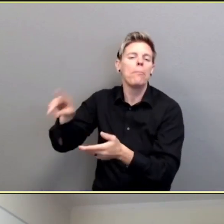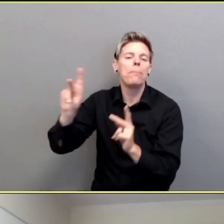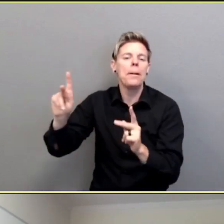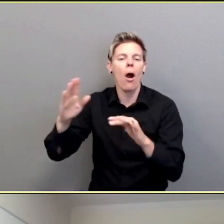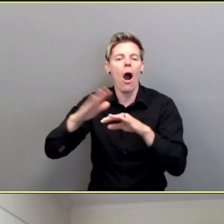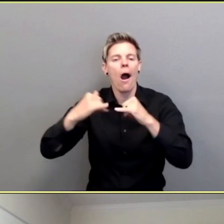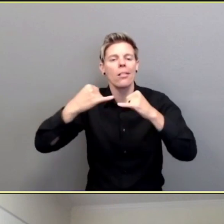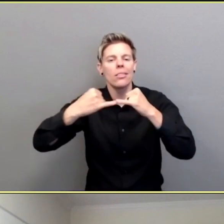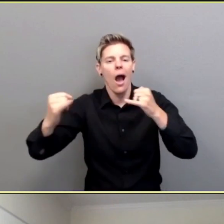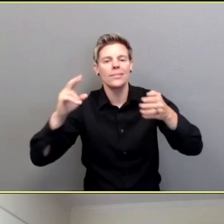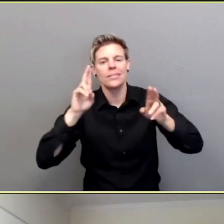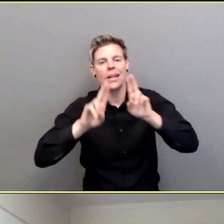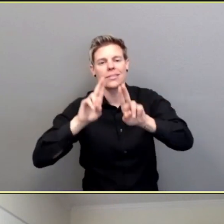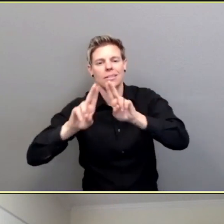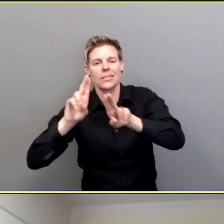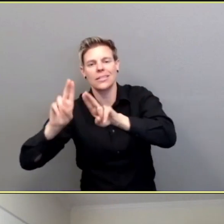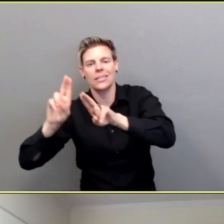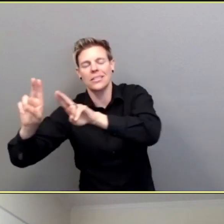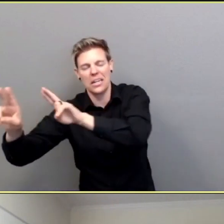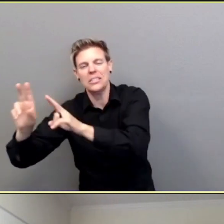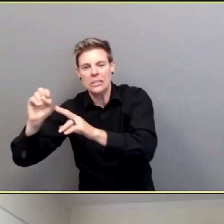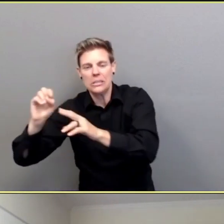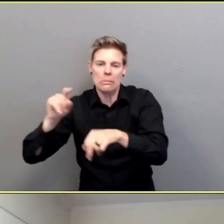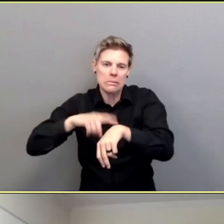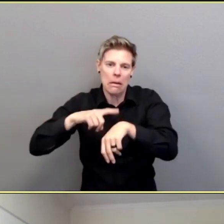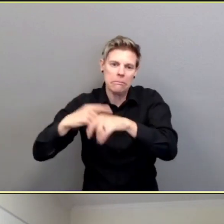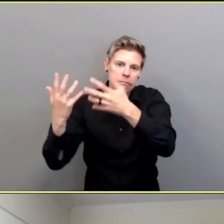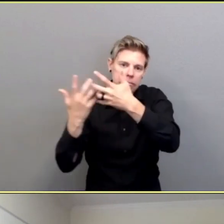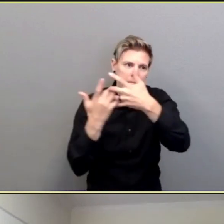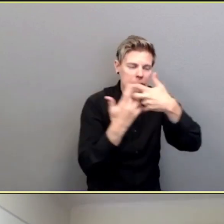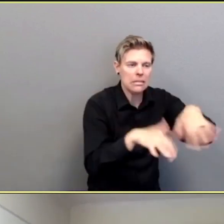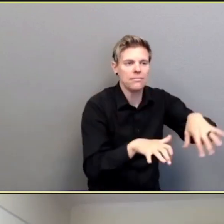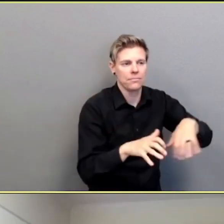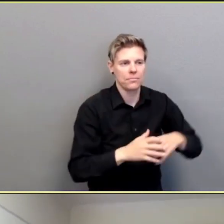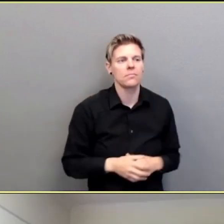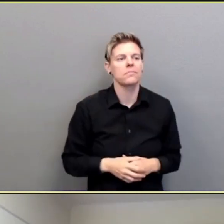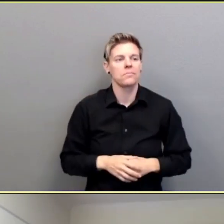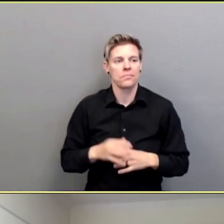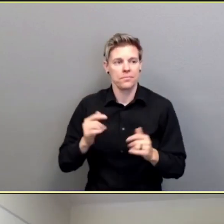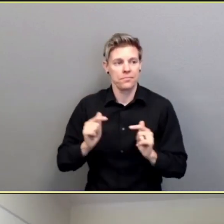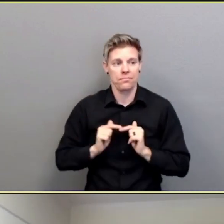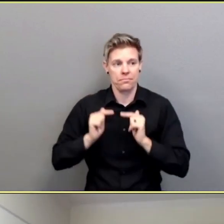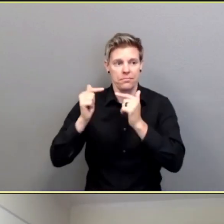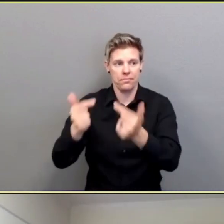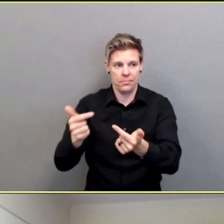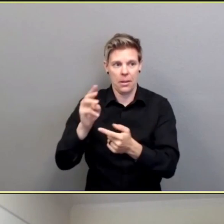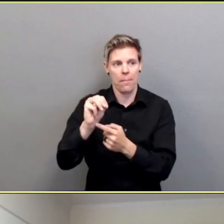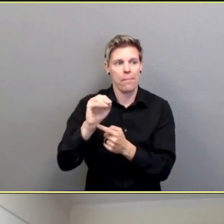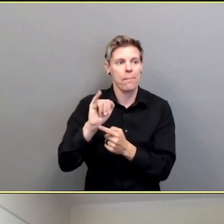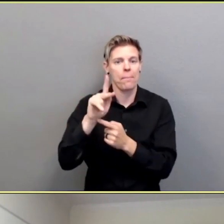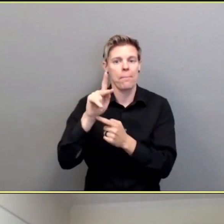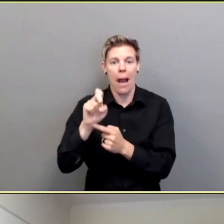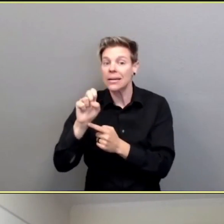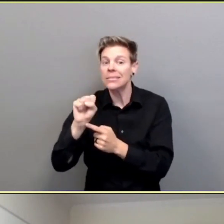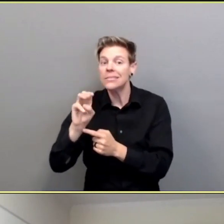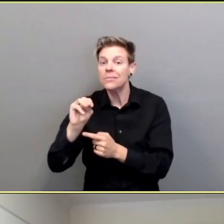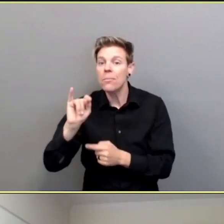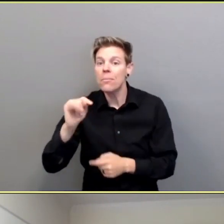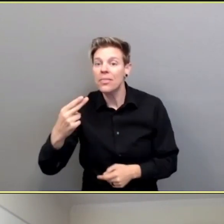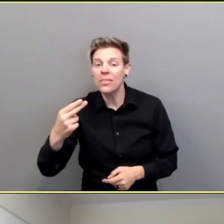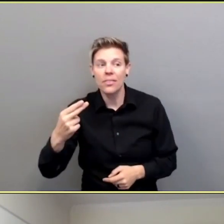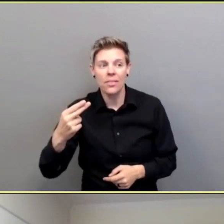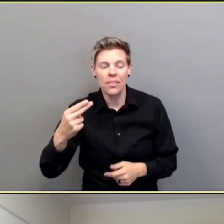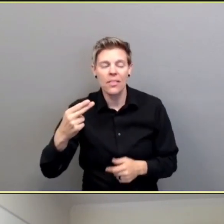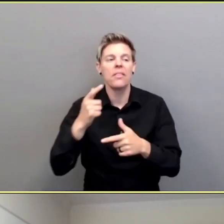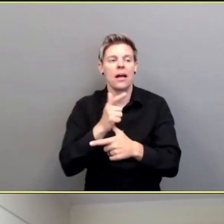All right, thank you. Next, we'll turn to Mike Smith, who hasn't had a chance to ask a question just yet. And then we'll, I think, dive back into the crowd of folks who already